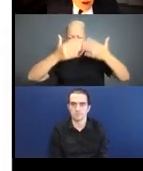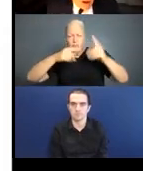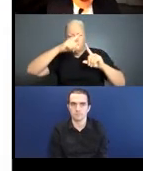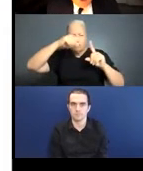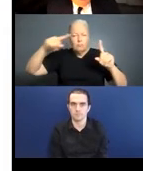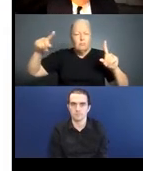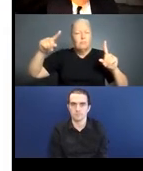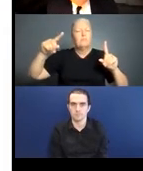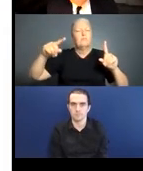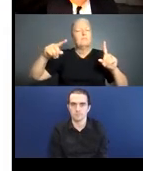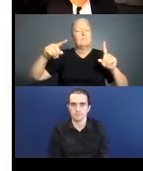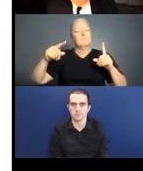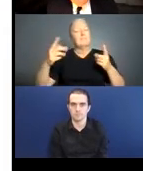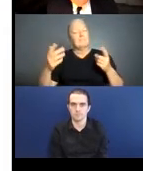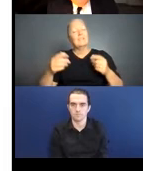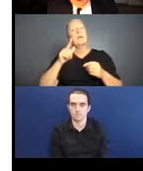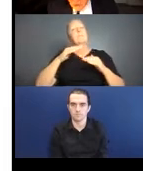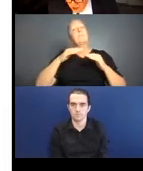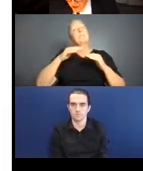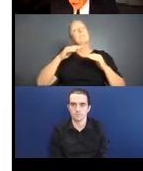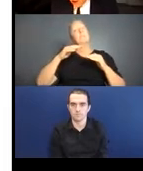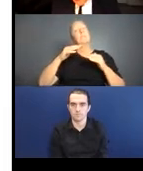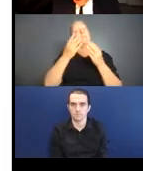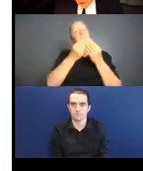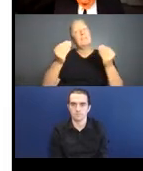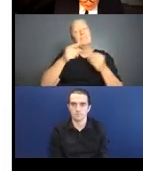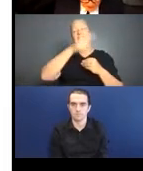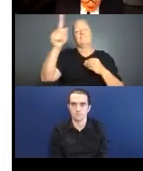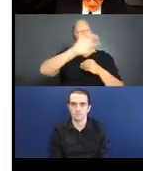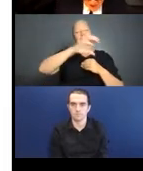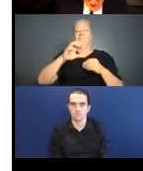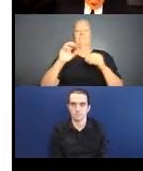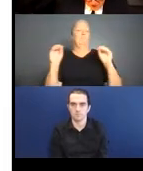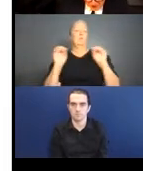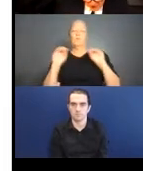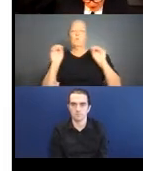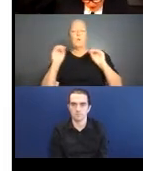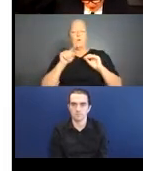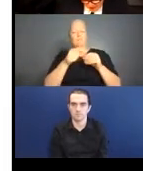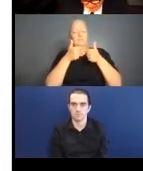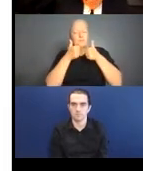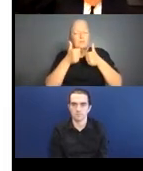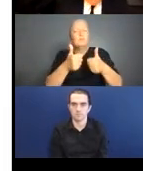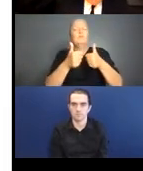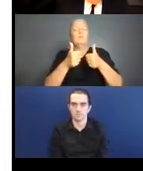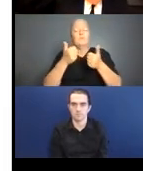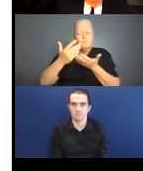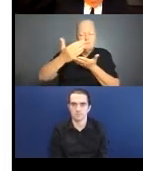most countries don't have that database, so they can't do that. The